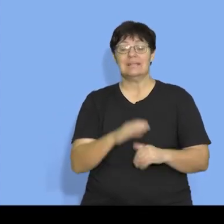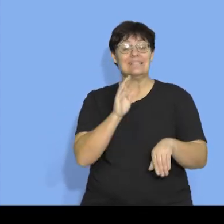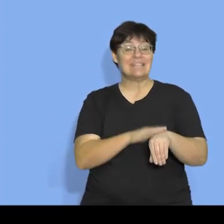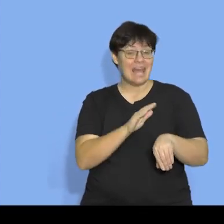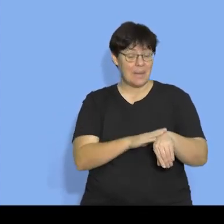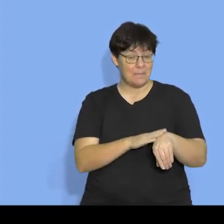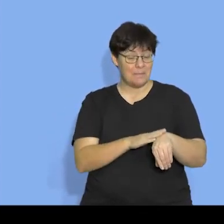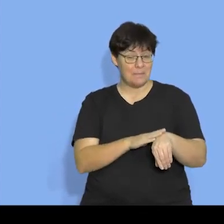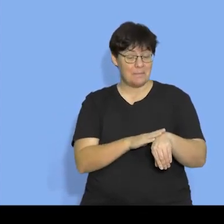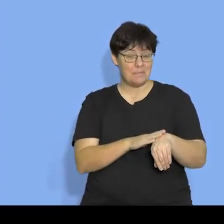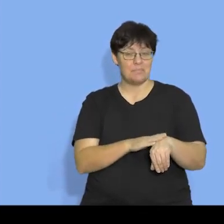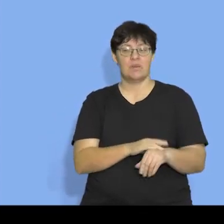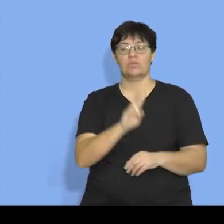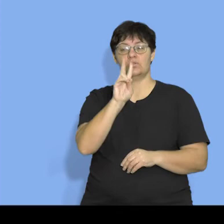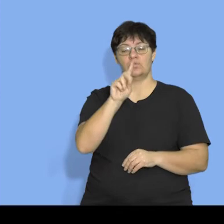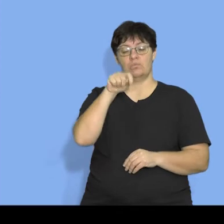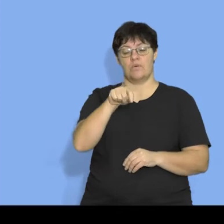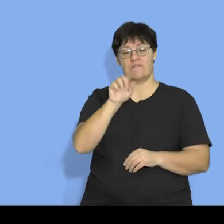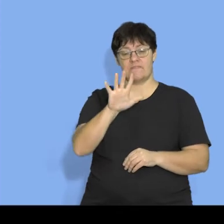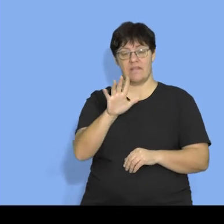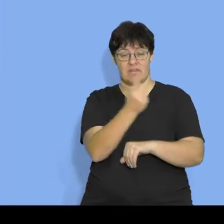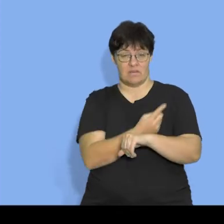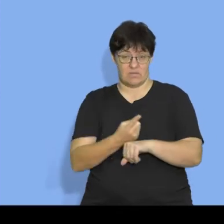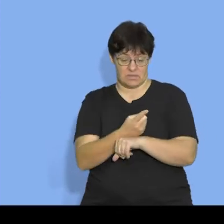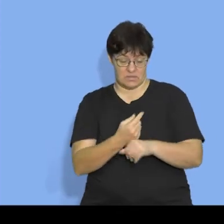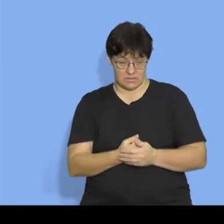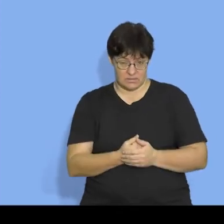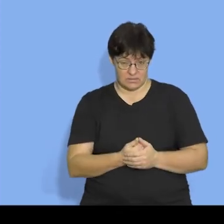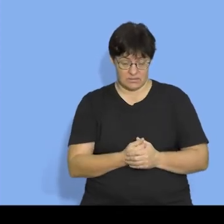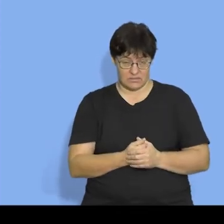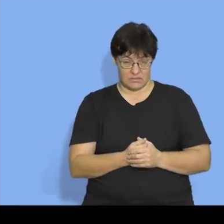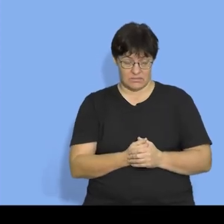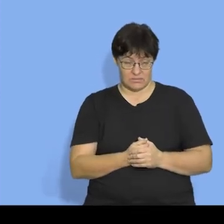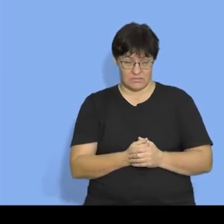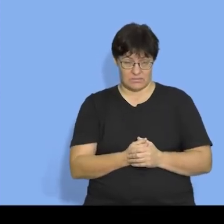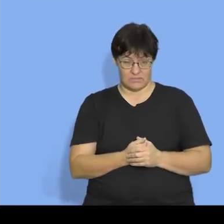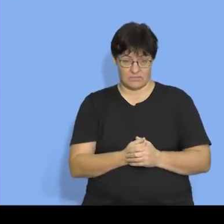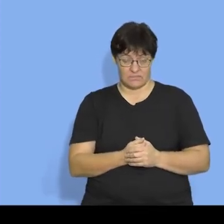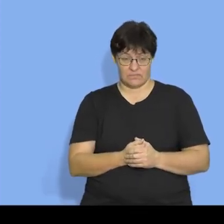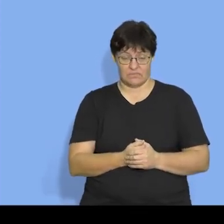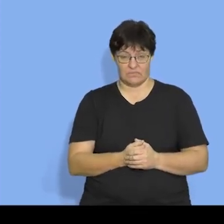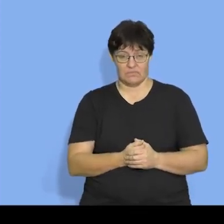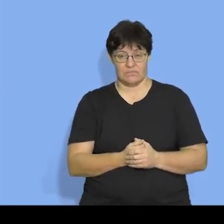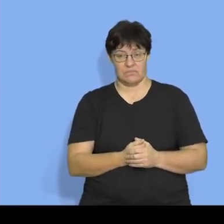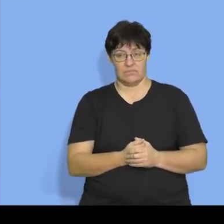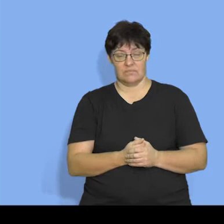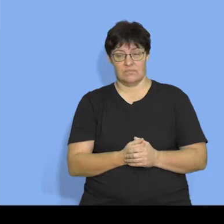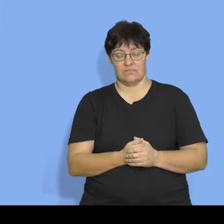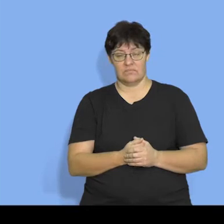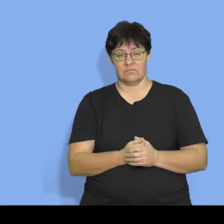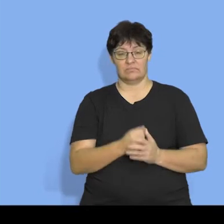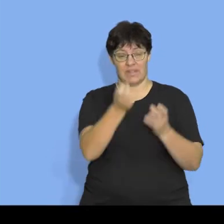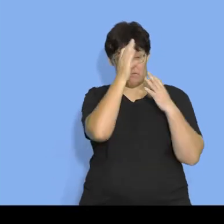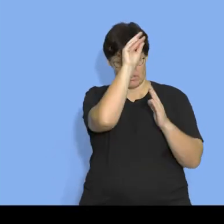and the time it takes is 2.5 hours. Okay, so we've